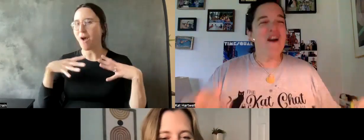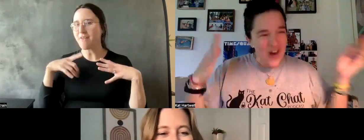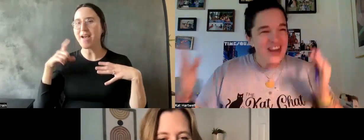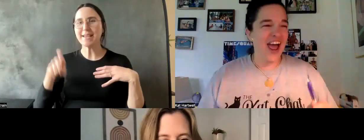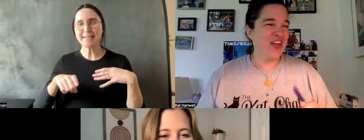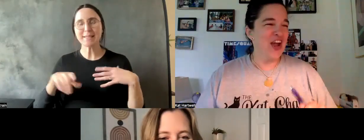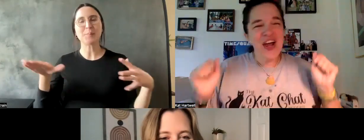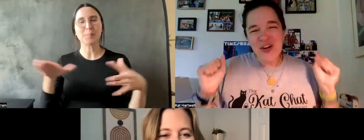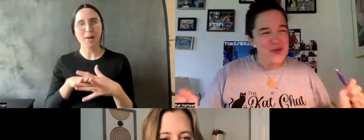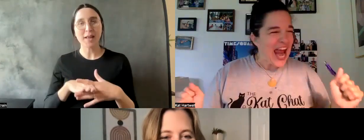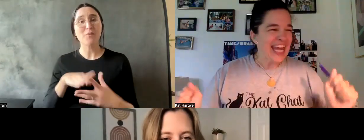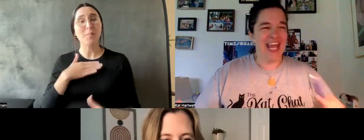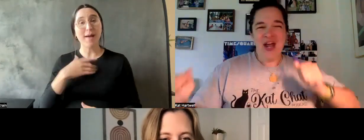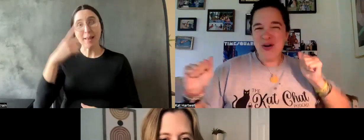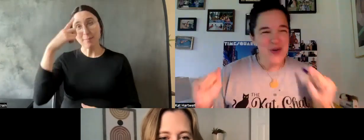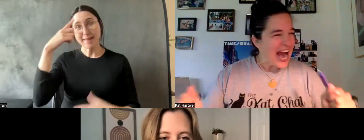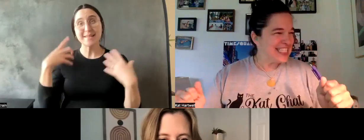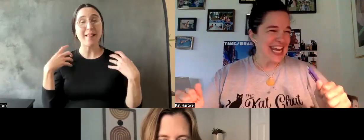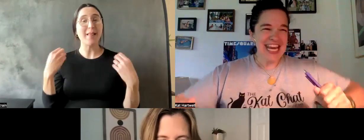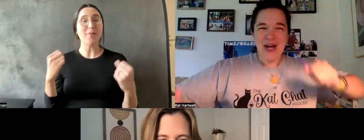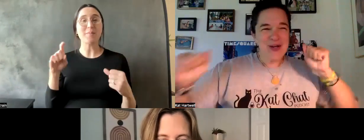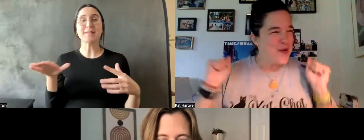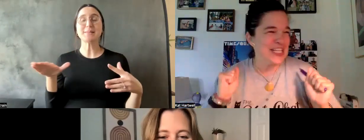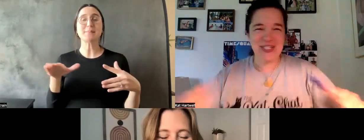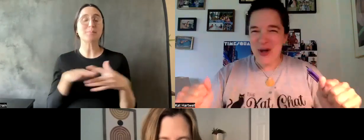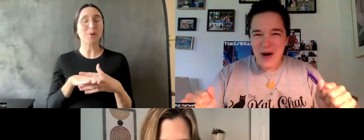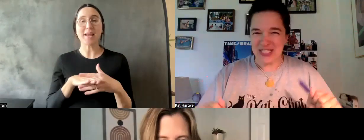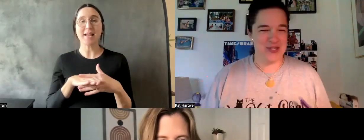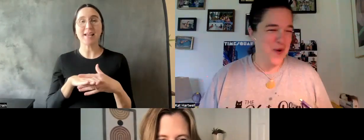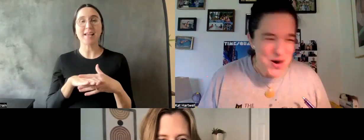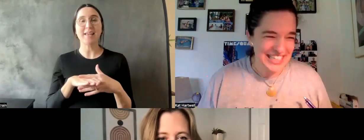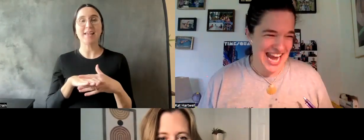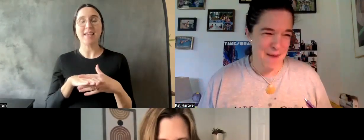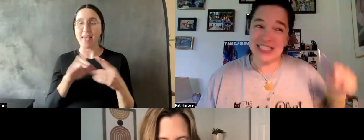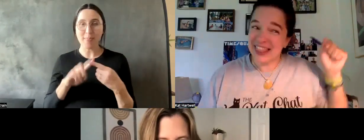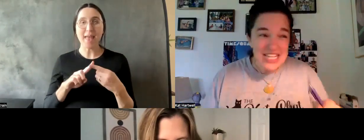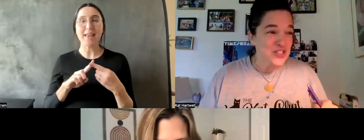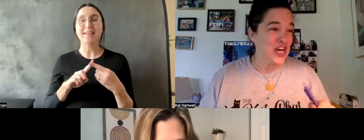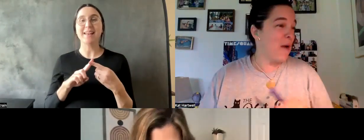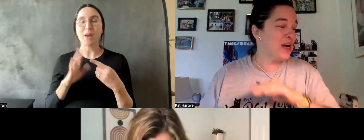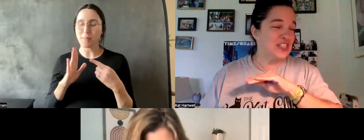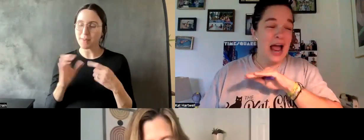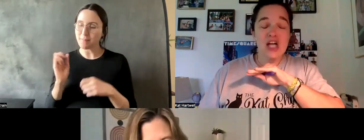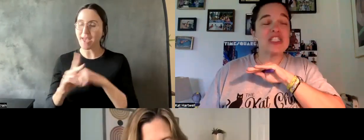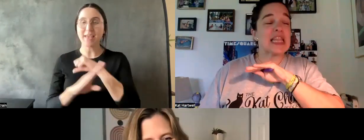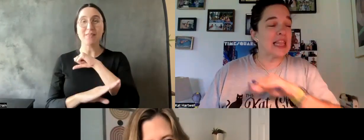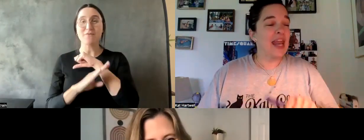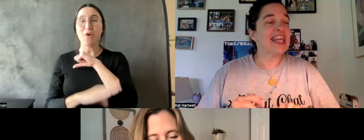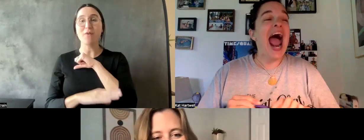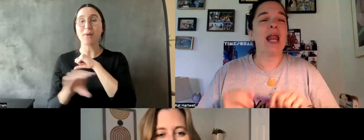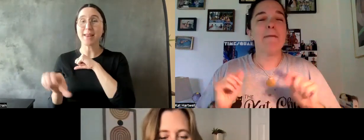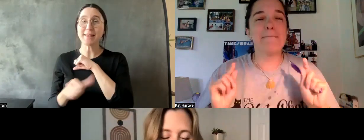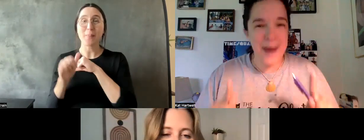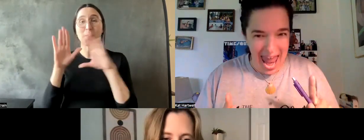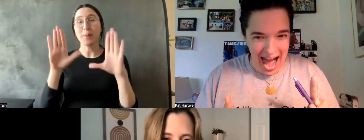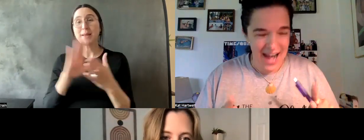recharge for another great, crazy, you could do it school year, because this year was